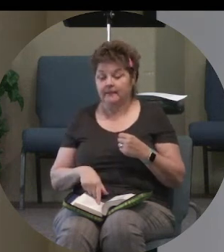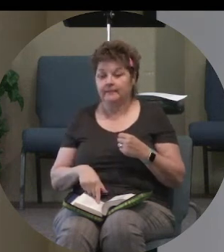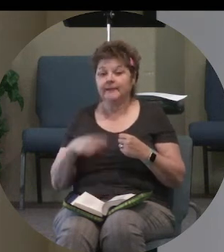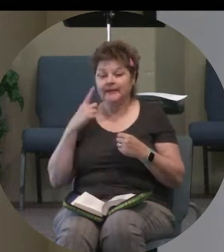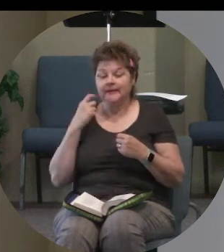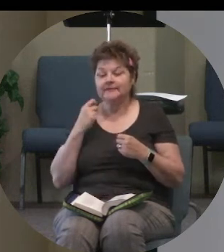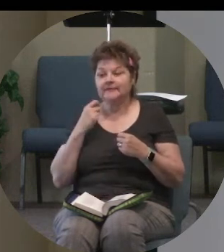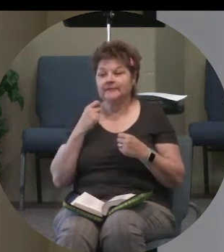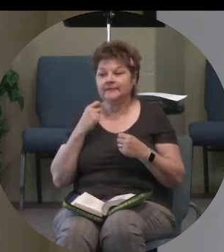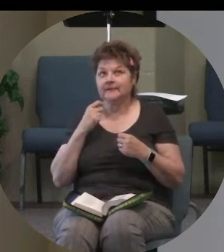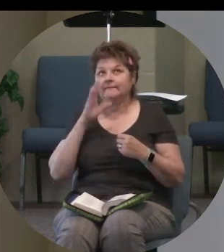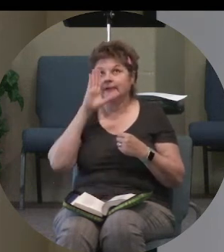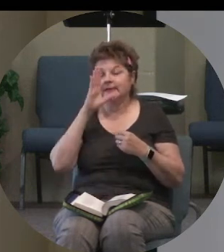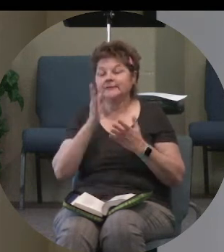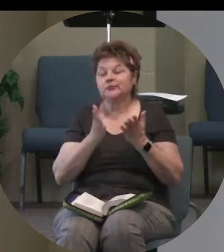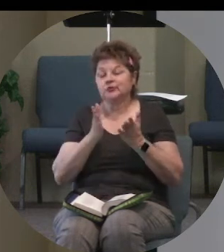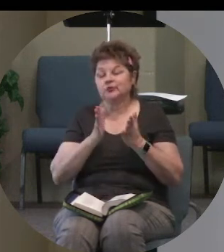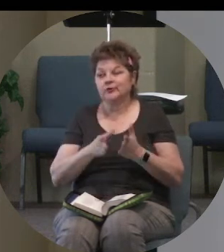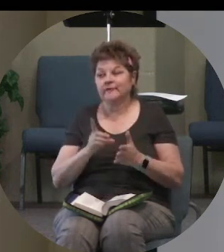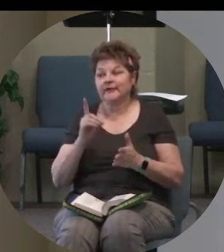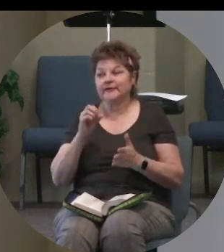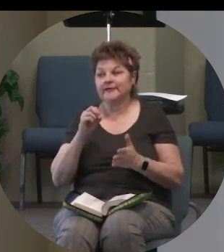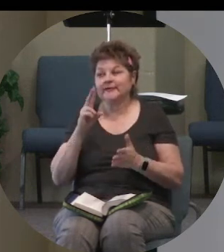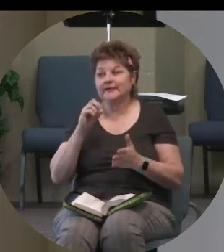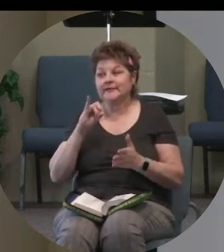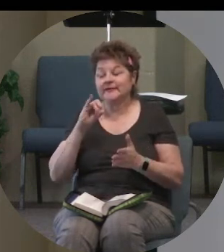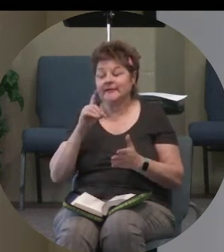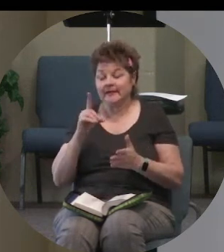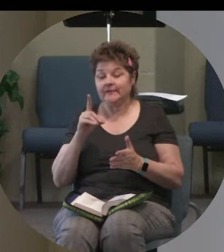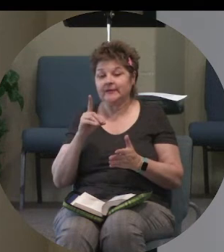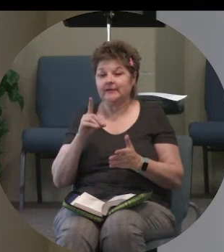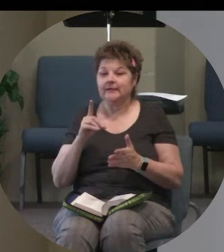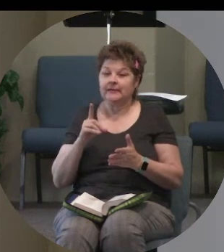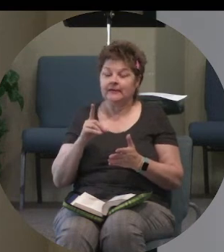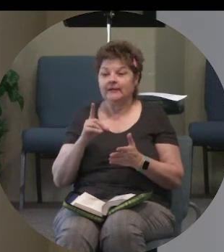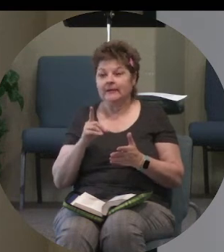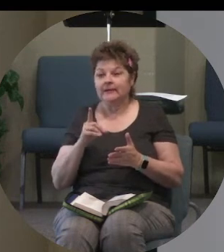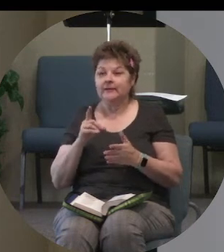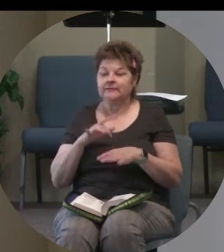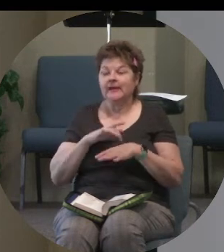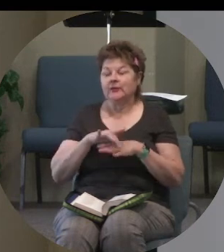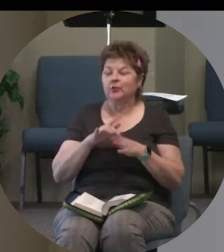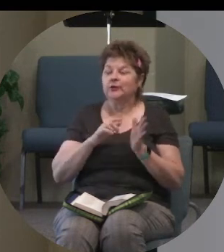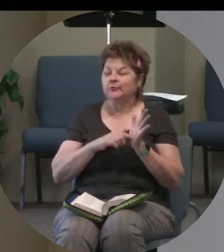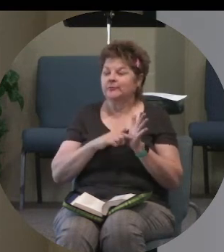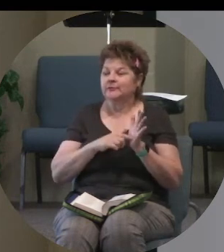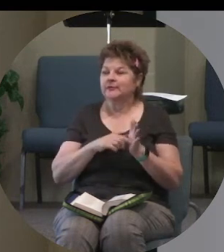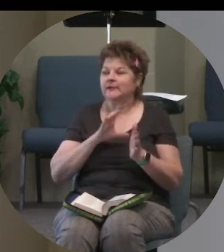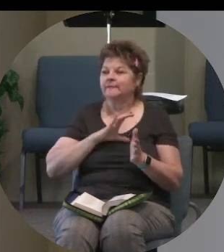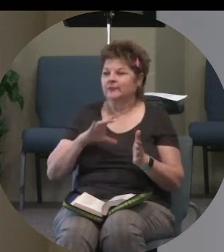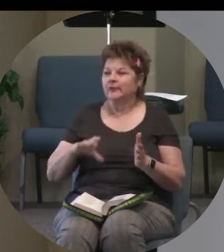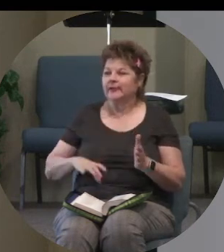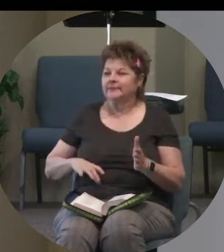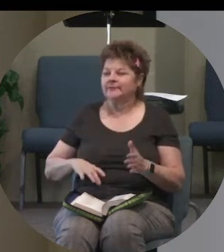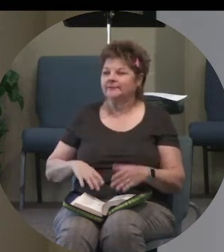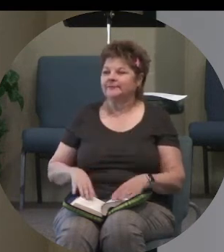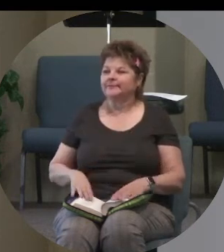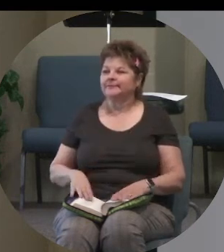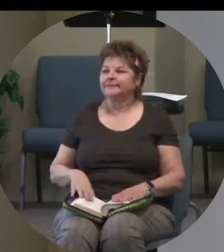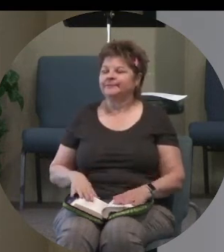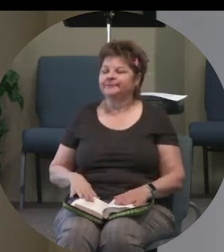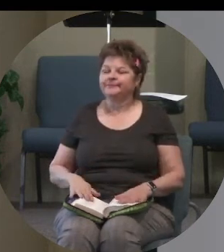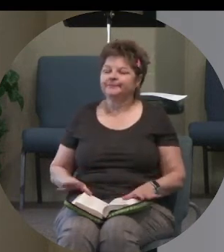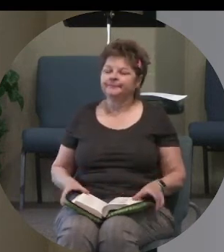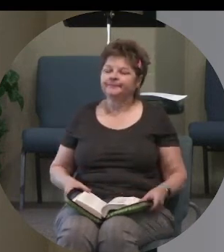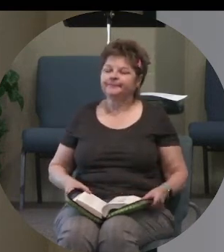David." At this point in history, David was kind of the early representation of Christ, foreshadowing of Christ.